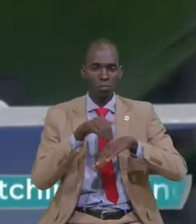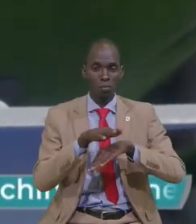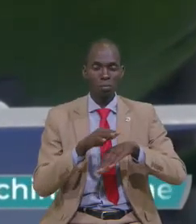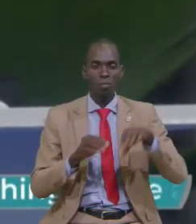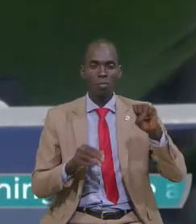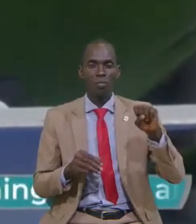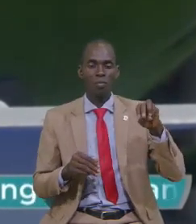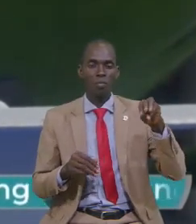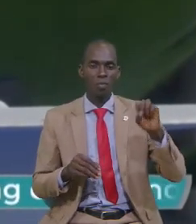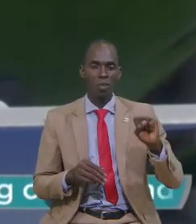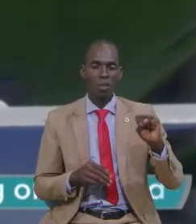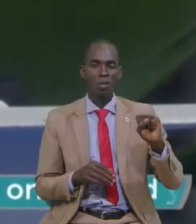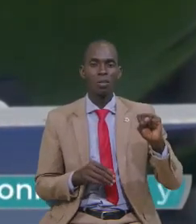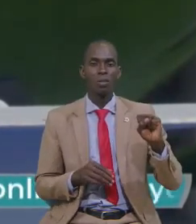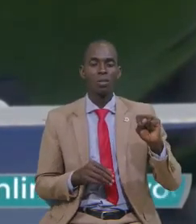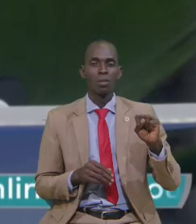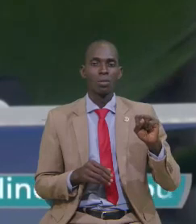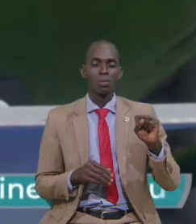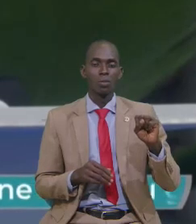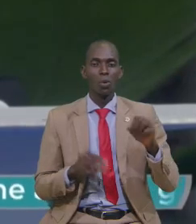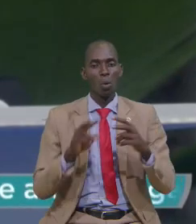we're going to call now,